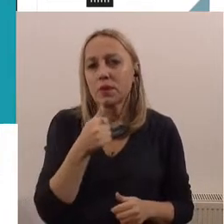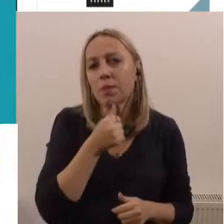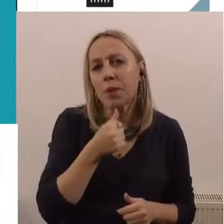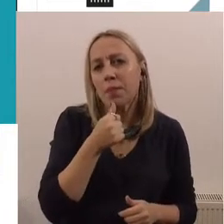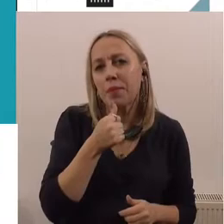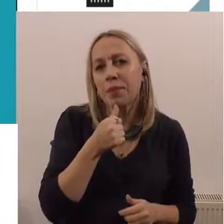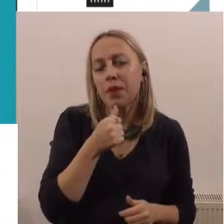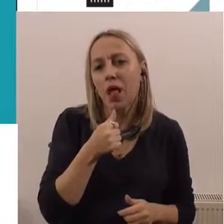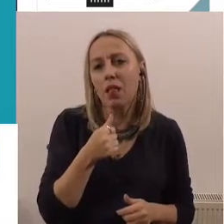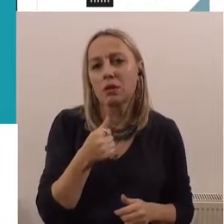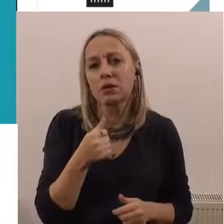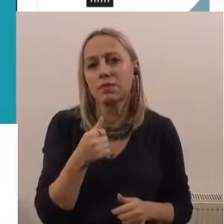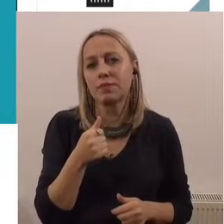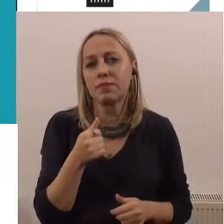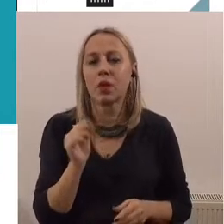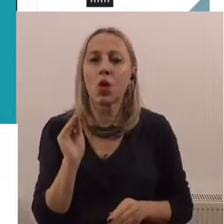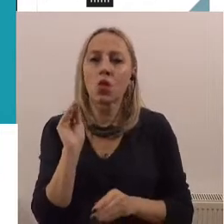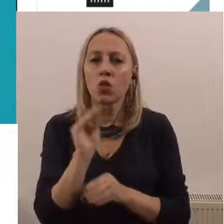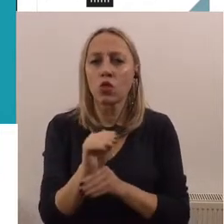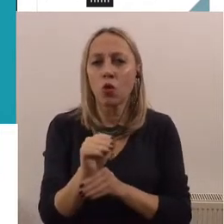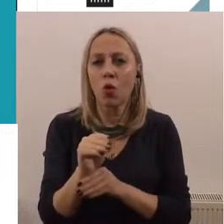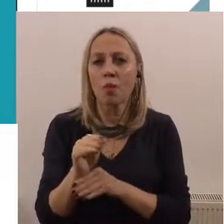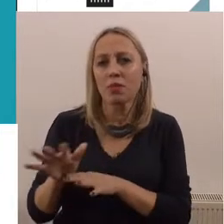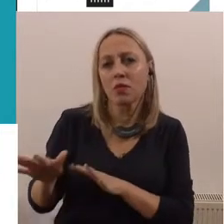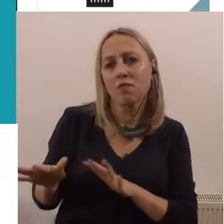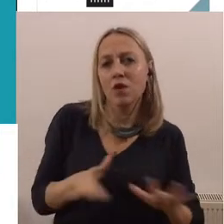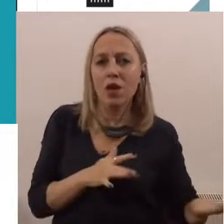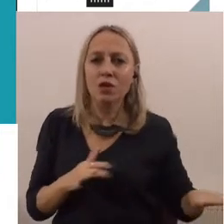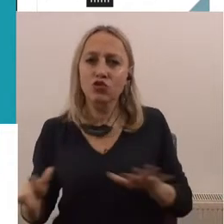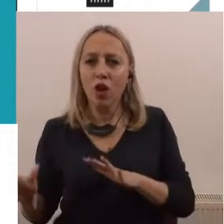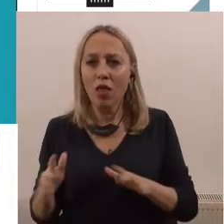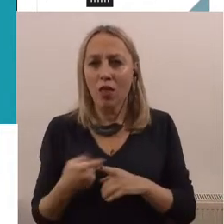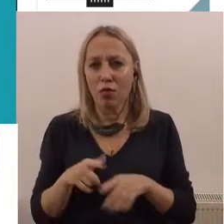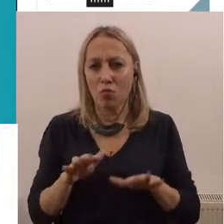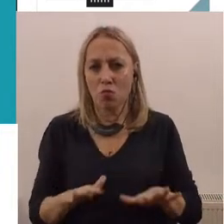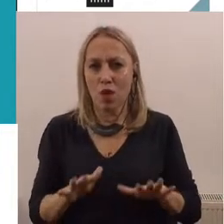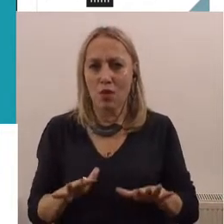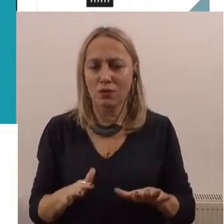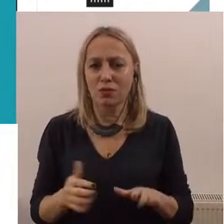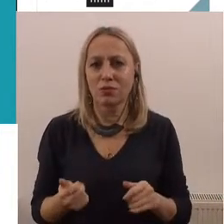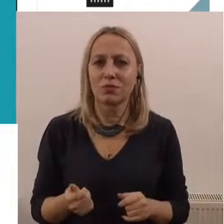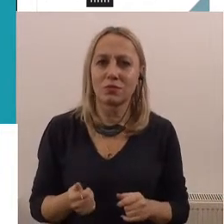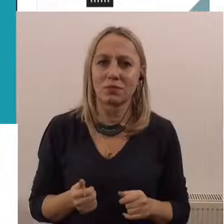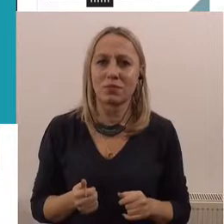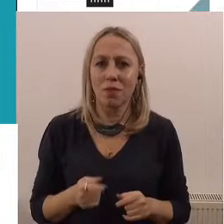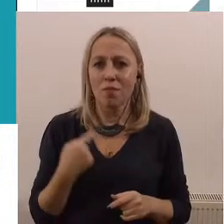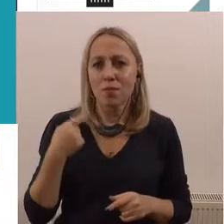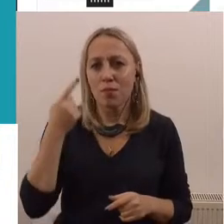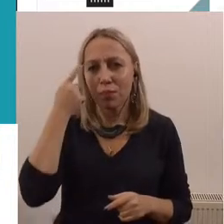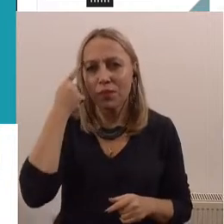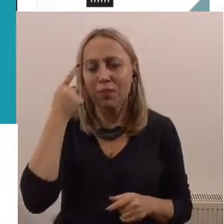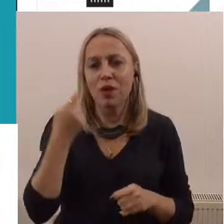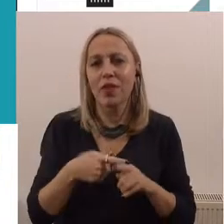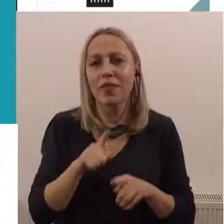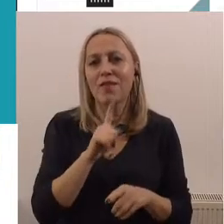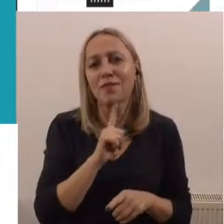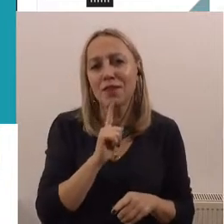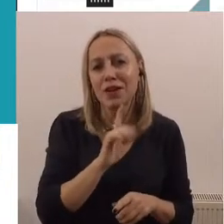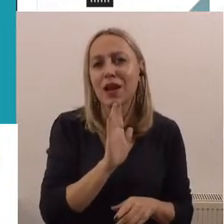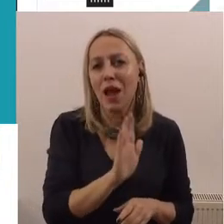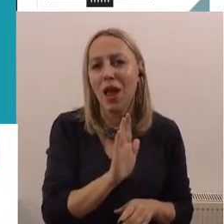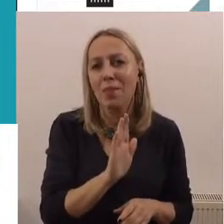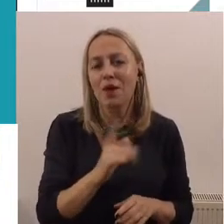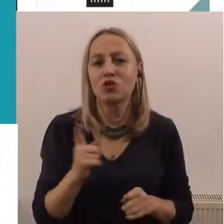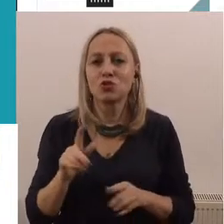into the space, because as I said, it was move, but it was only like a transit movement. So